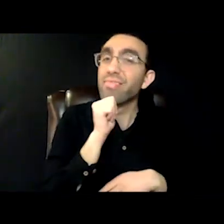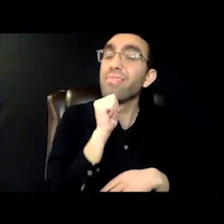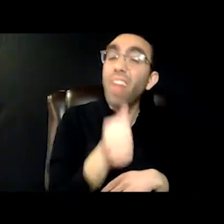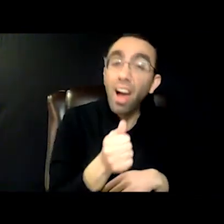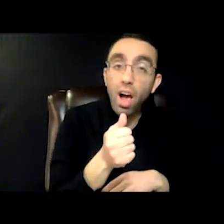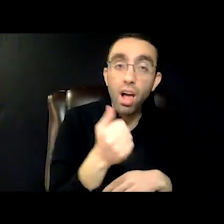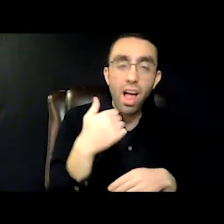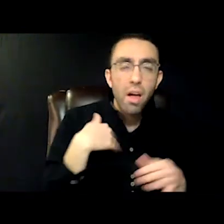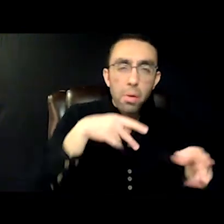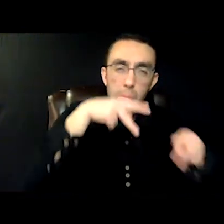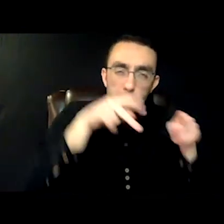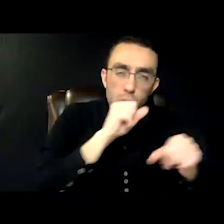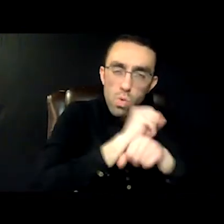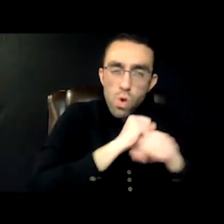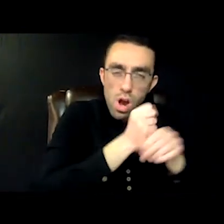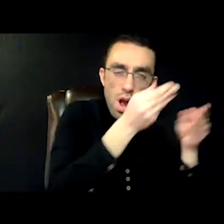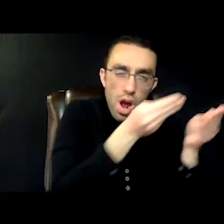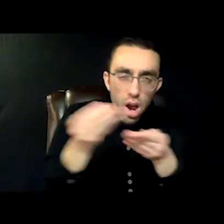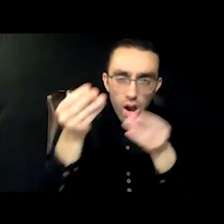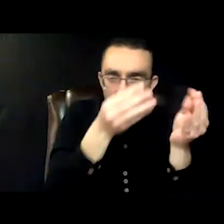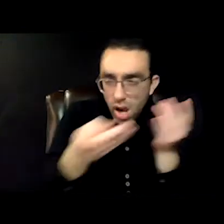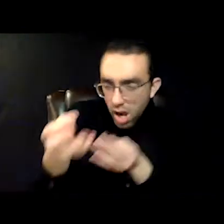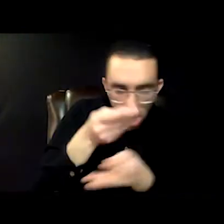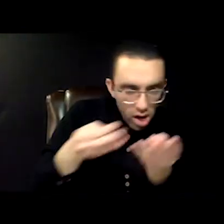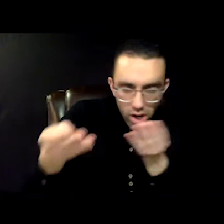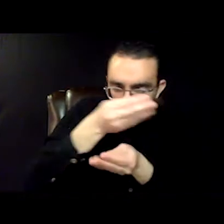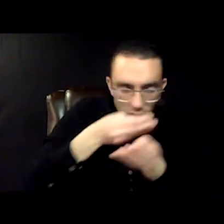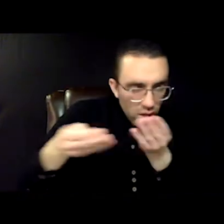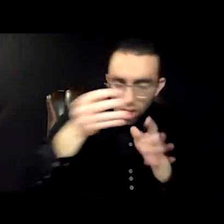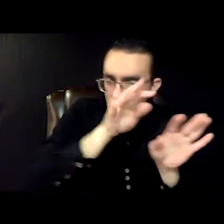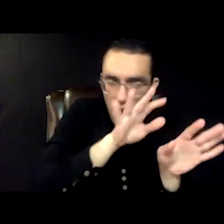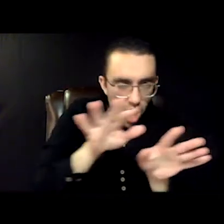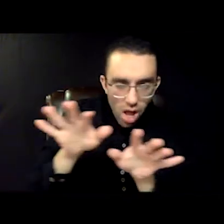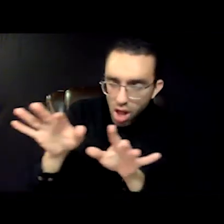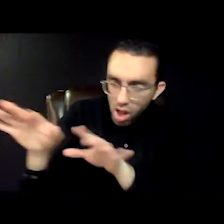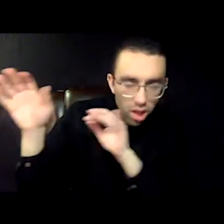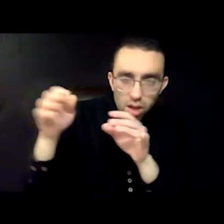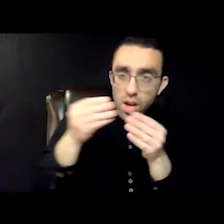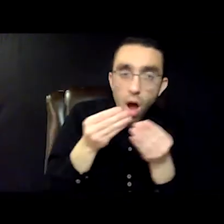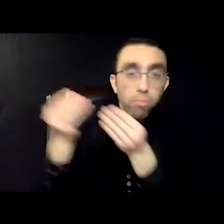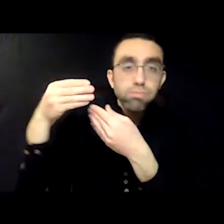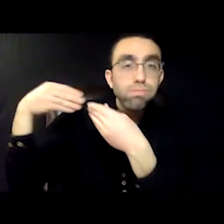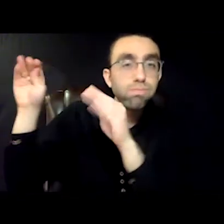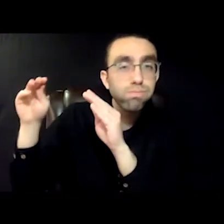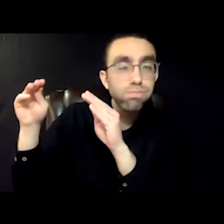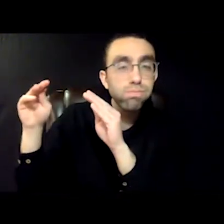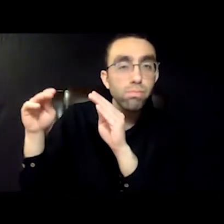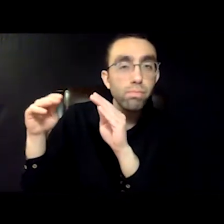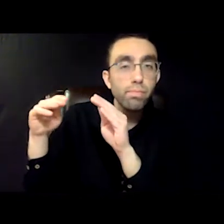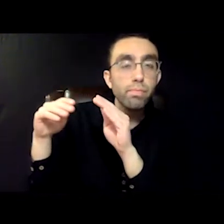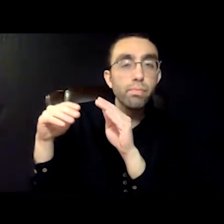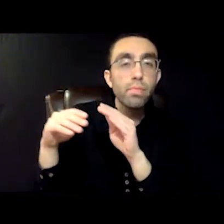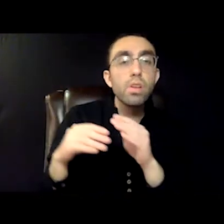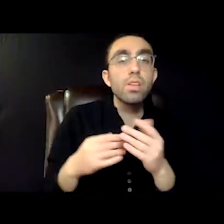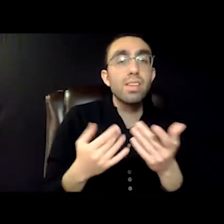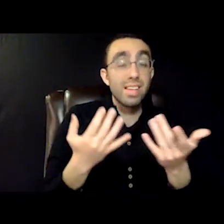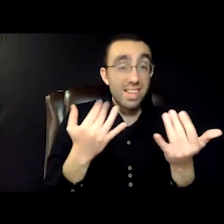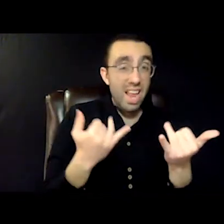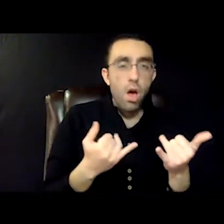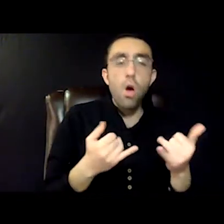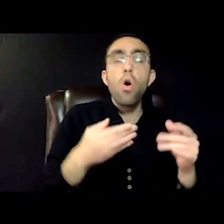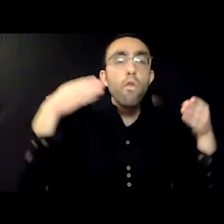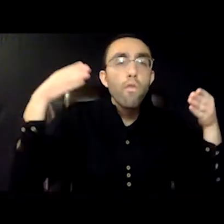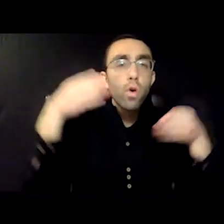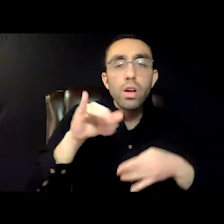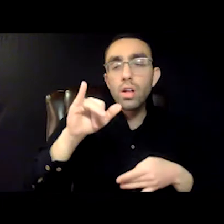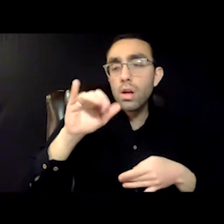our food system works, I think the next four maps kind of tell that story, right? When you look at biodiversity hotspots around the